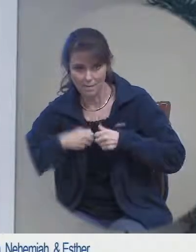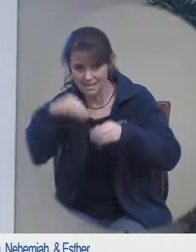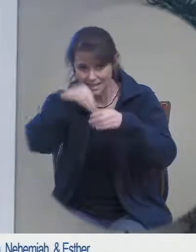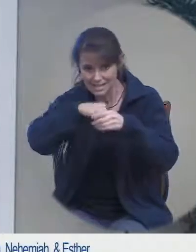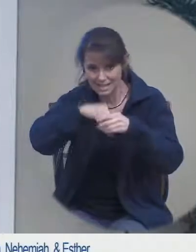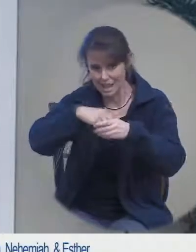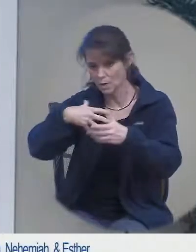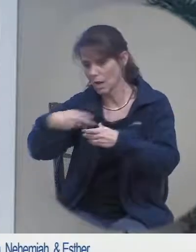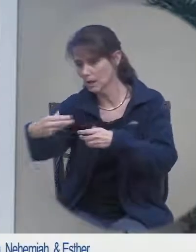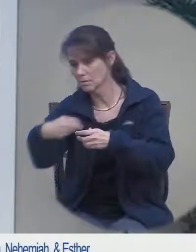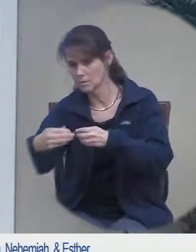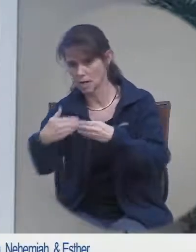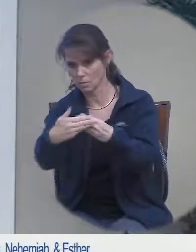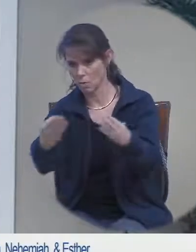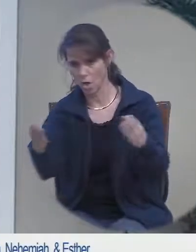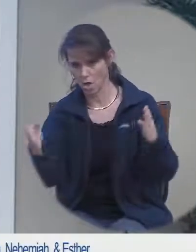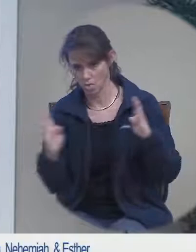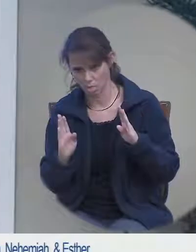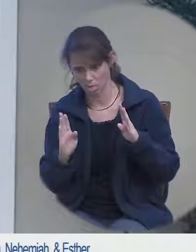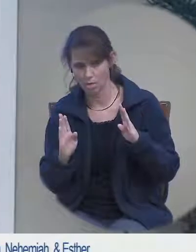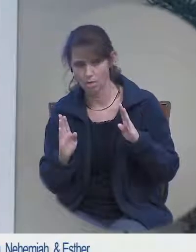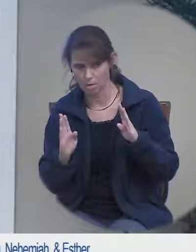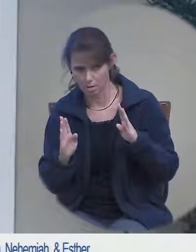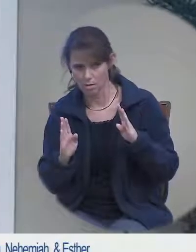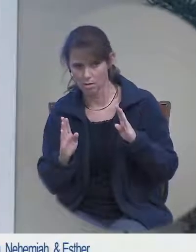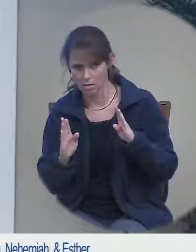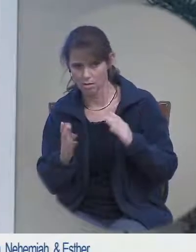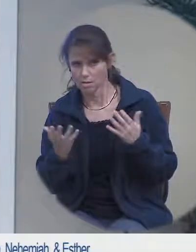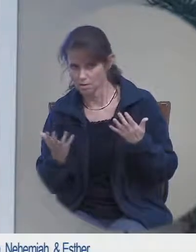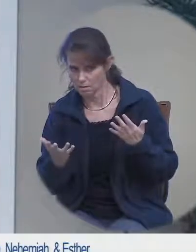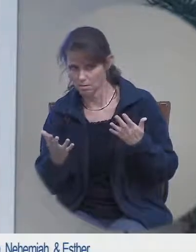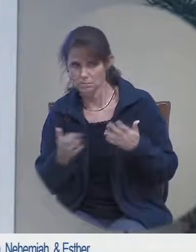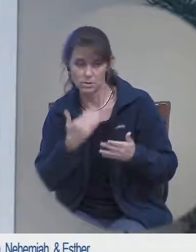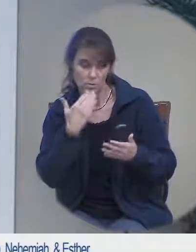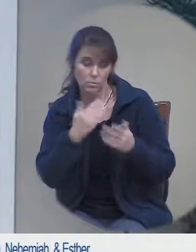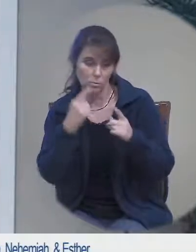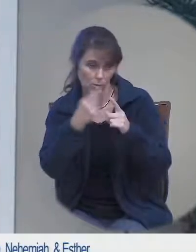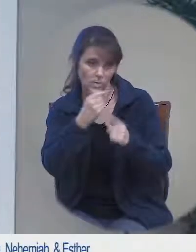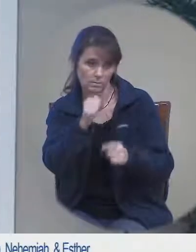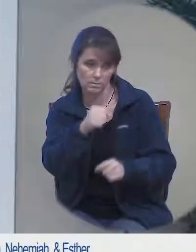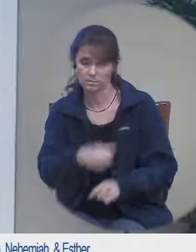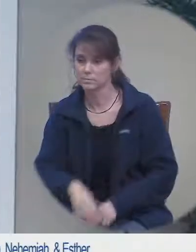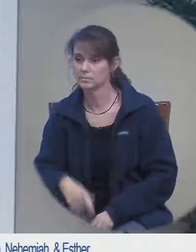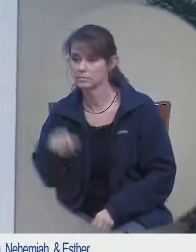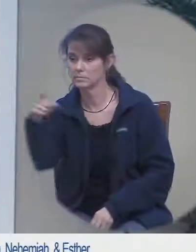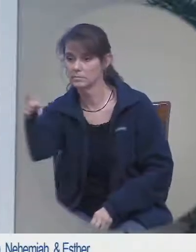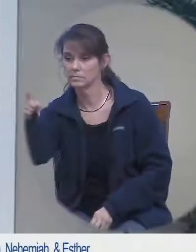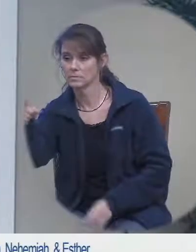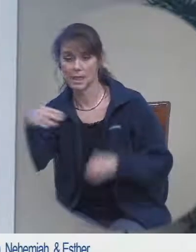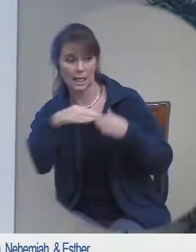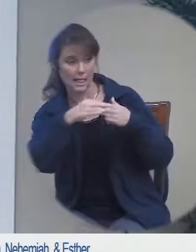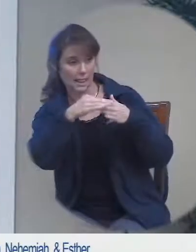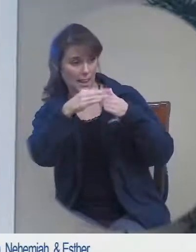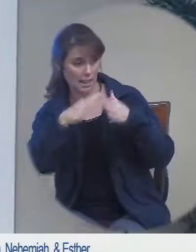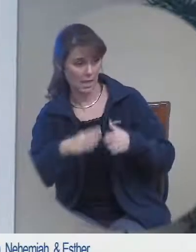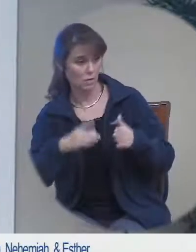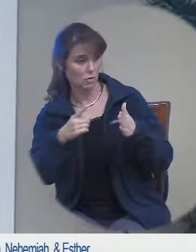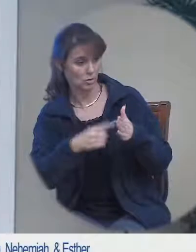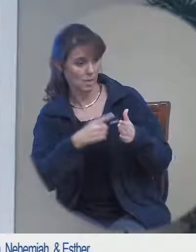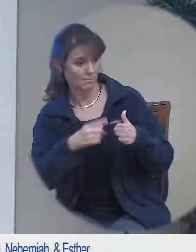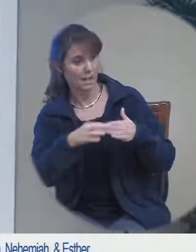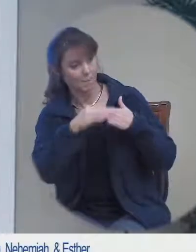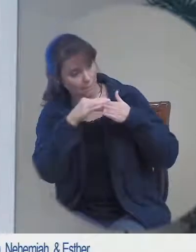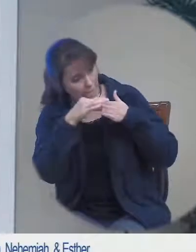measure or have any great standing before that. But that's a good point, boy. And leaders have to be the ones sometimes who lead